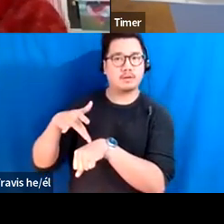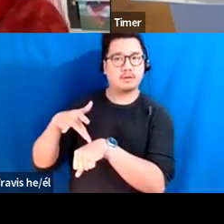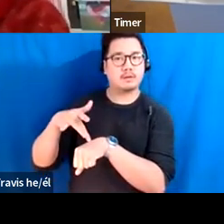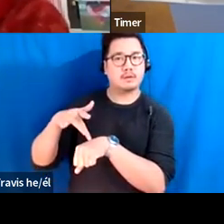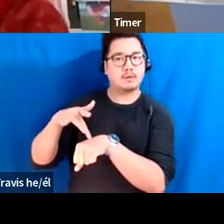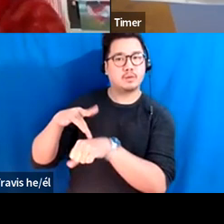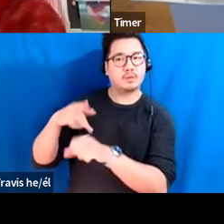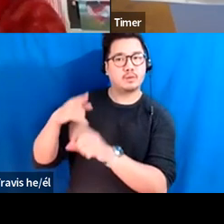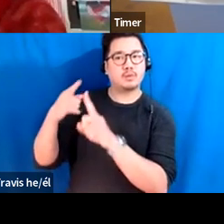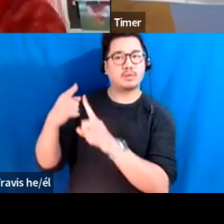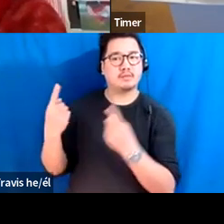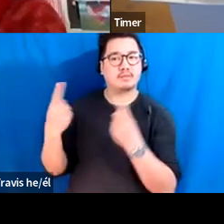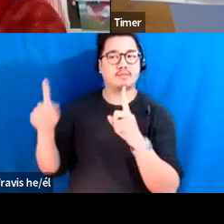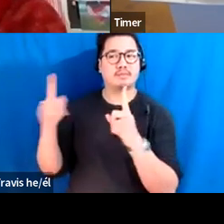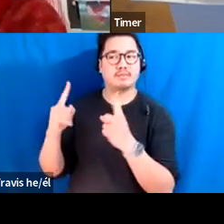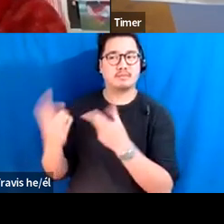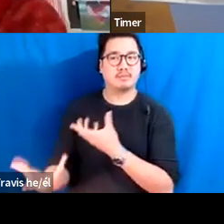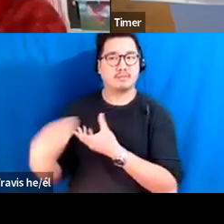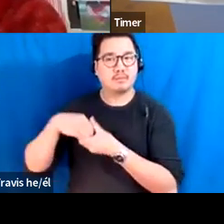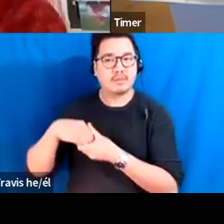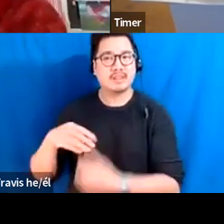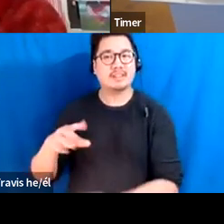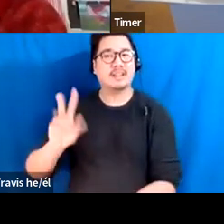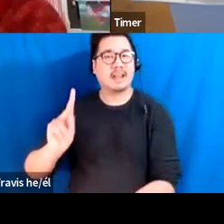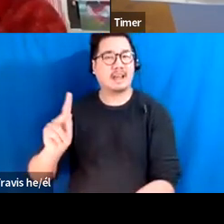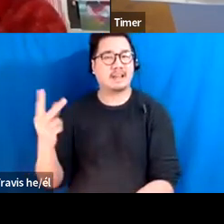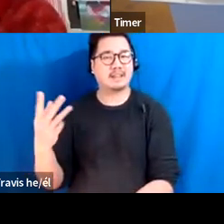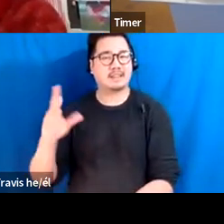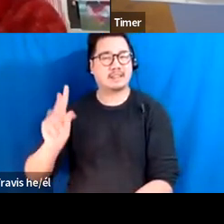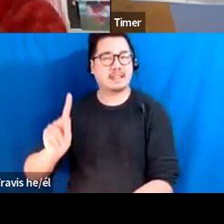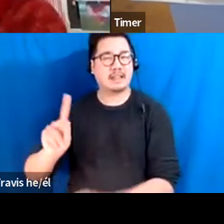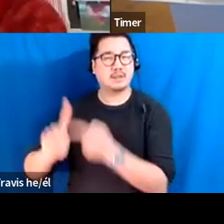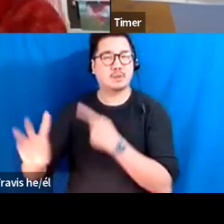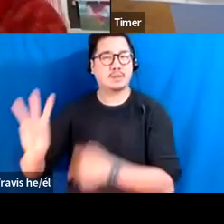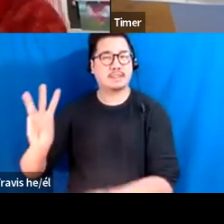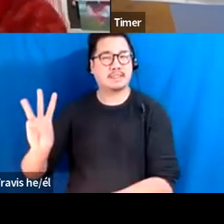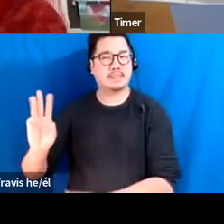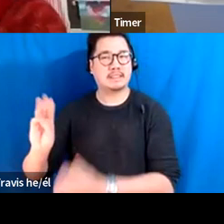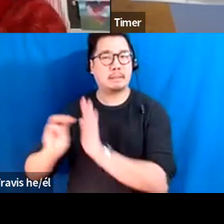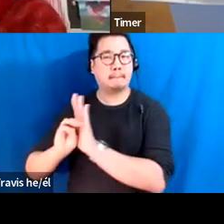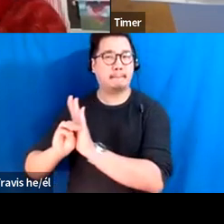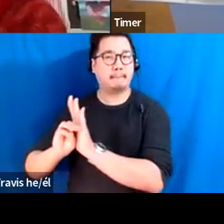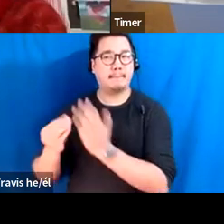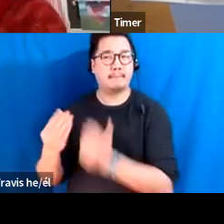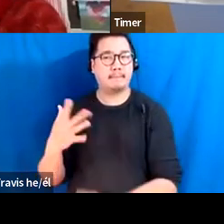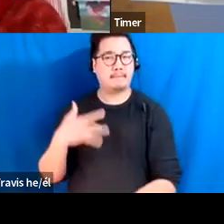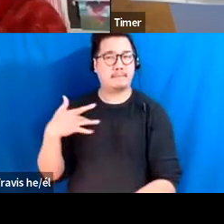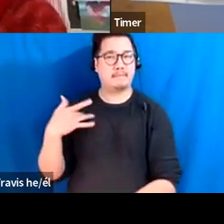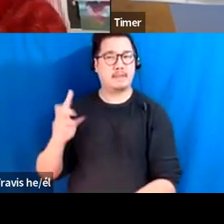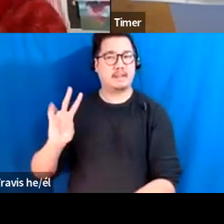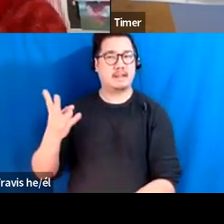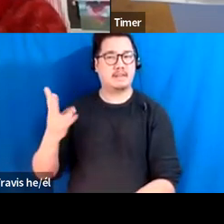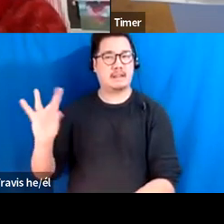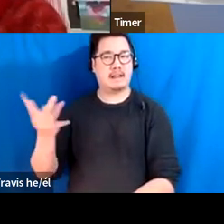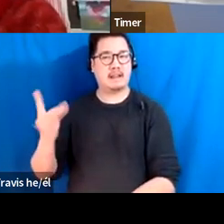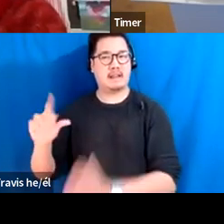effectively engage the k-6 model and feel as though the seventh and eighth graders have had